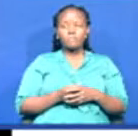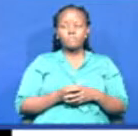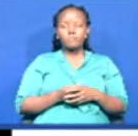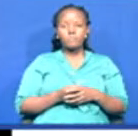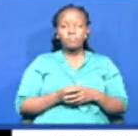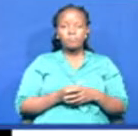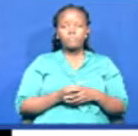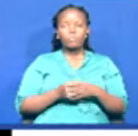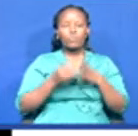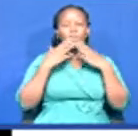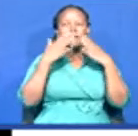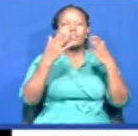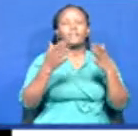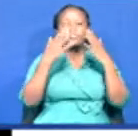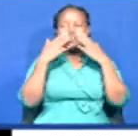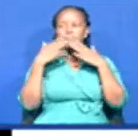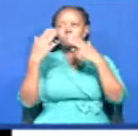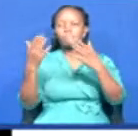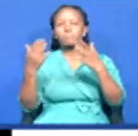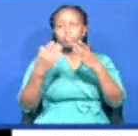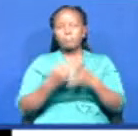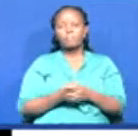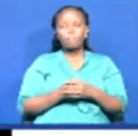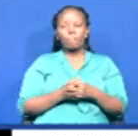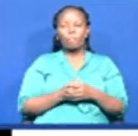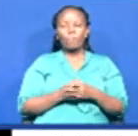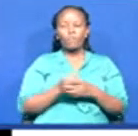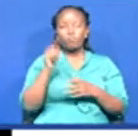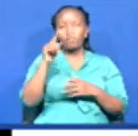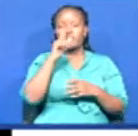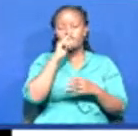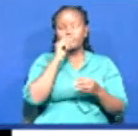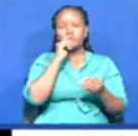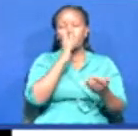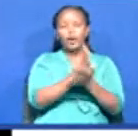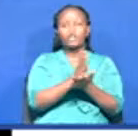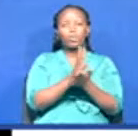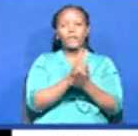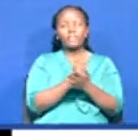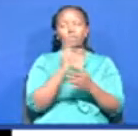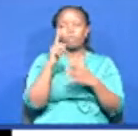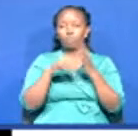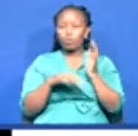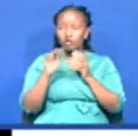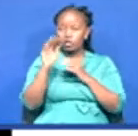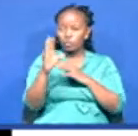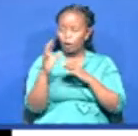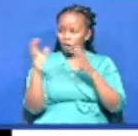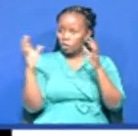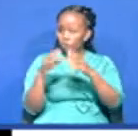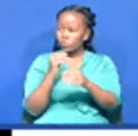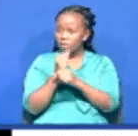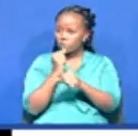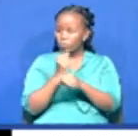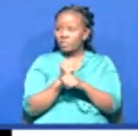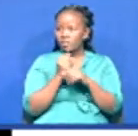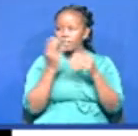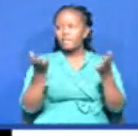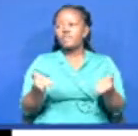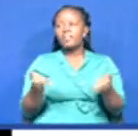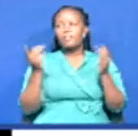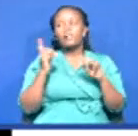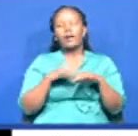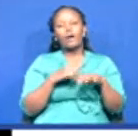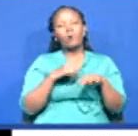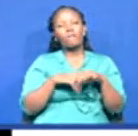All right, thank you, Wanyama Musiembo, for that assurance of what your team is doing. Time now to turn to the plenary,